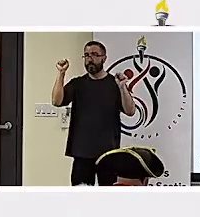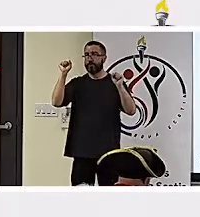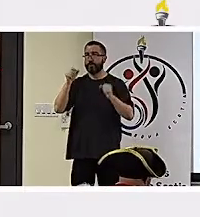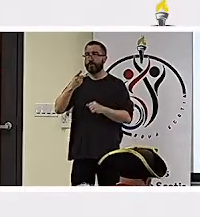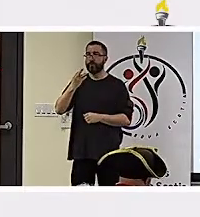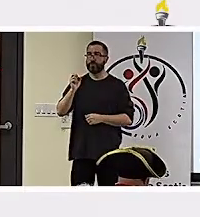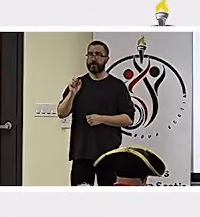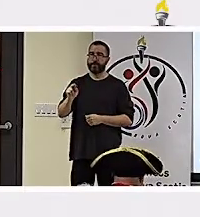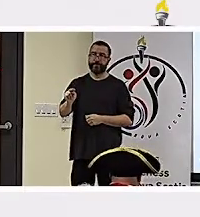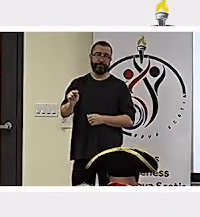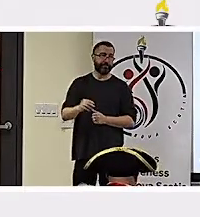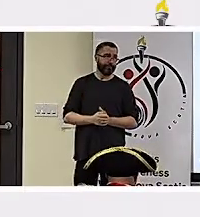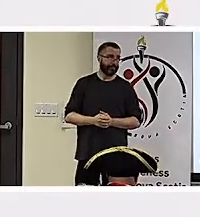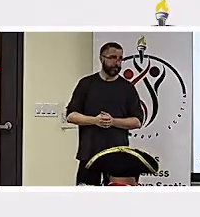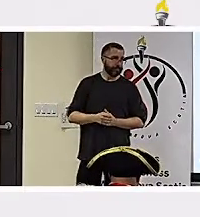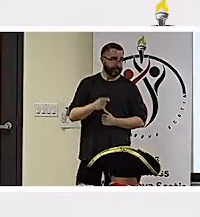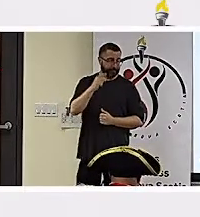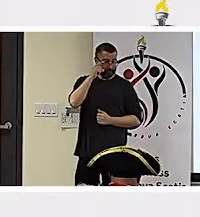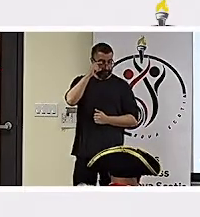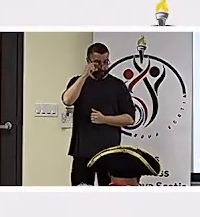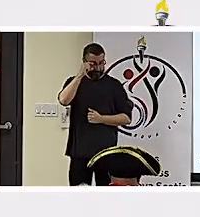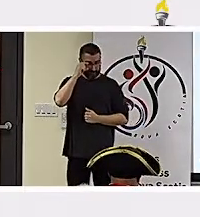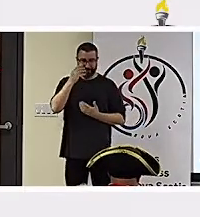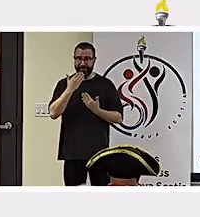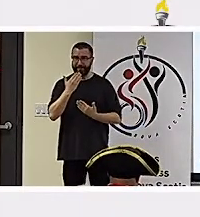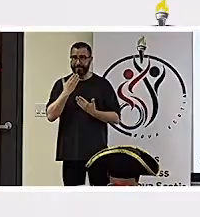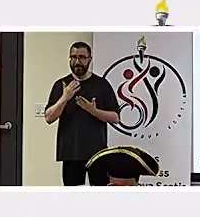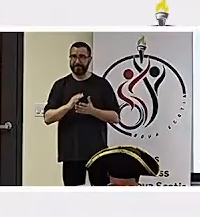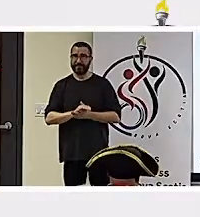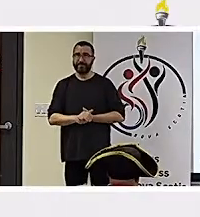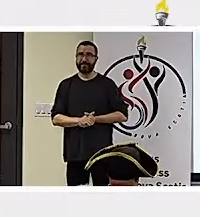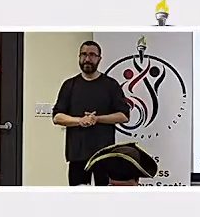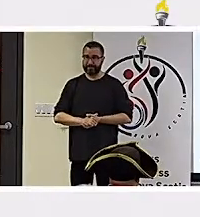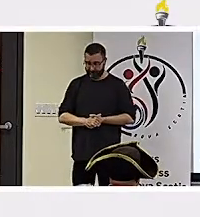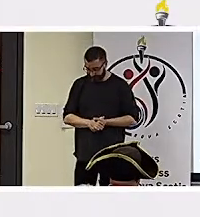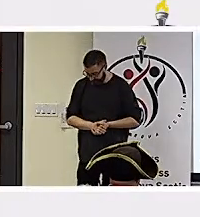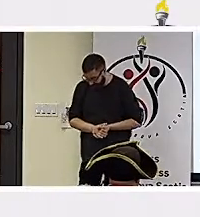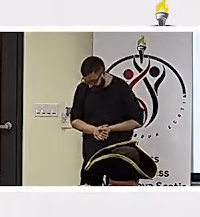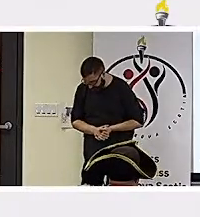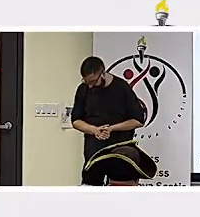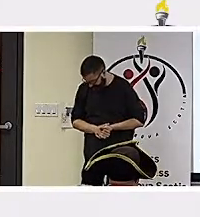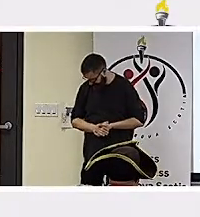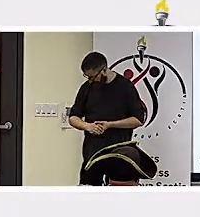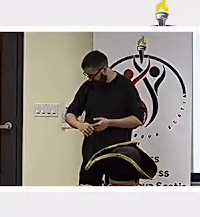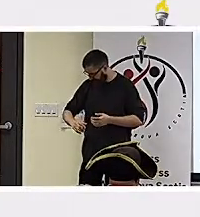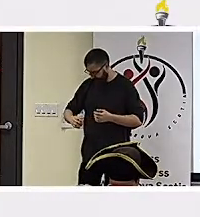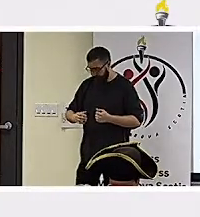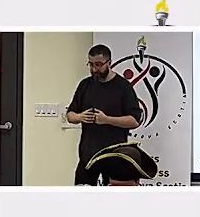Thank you all.